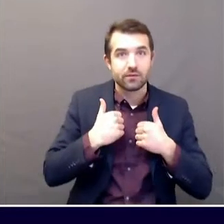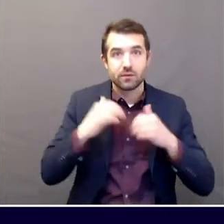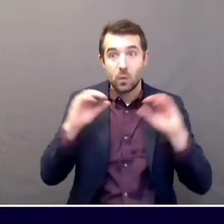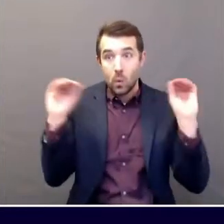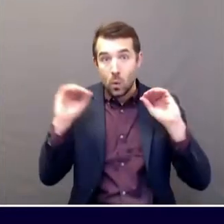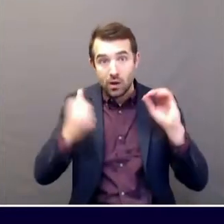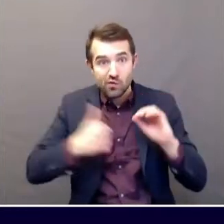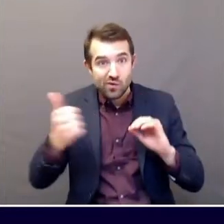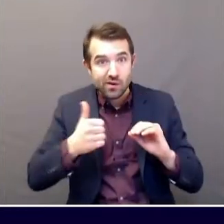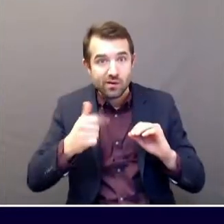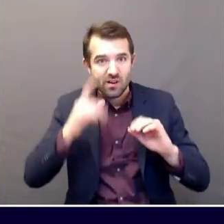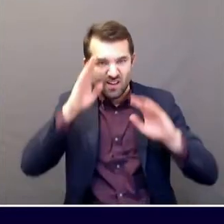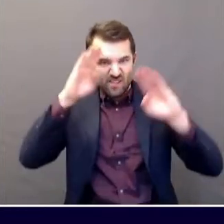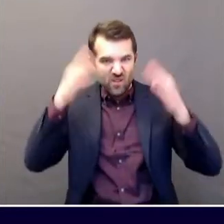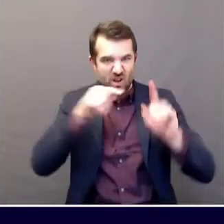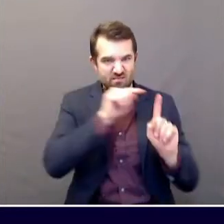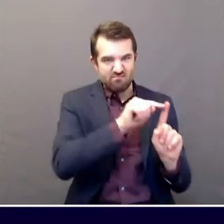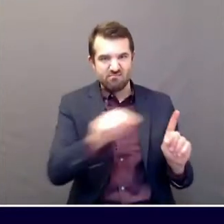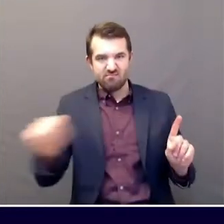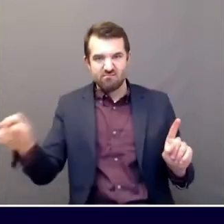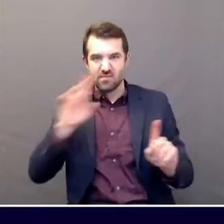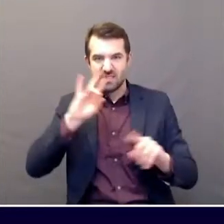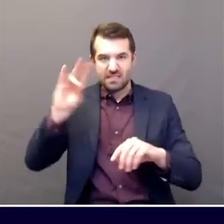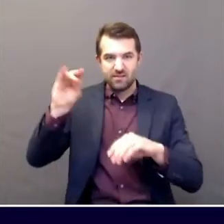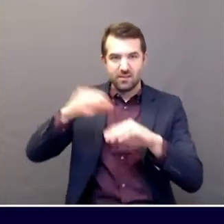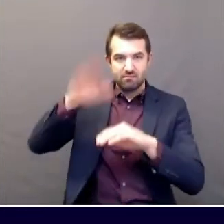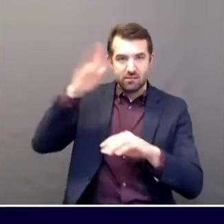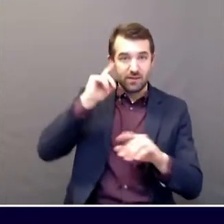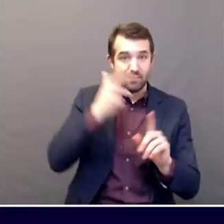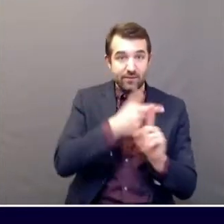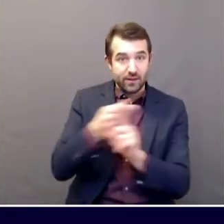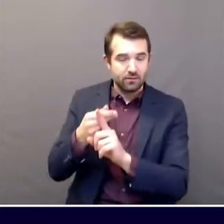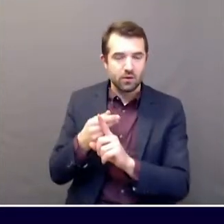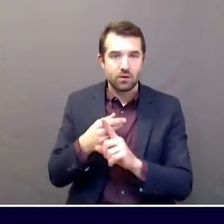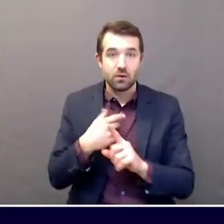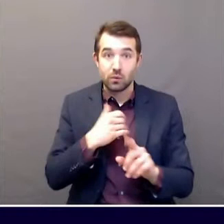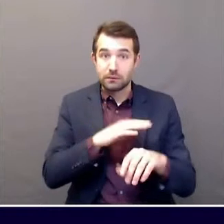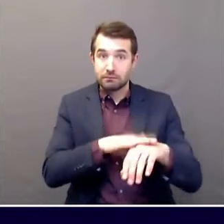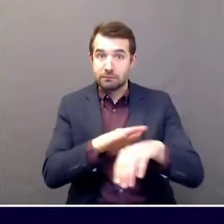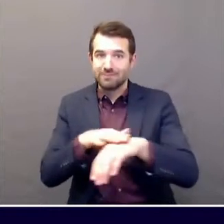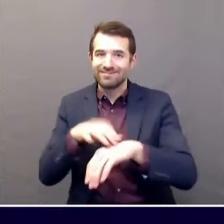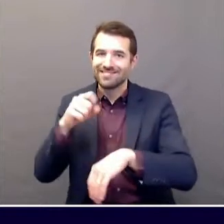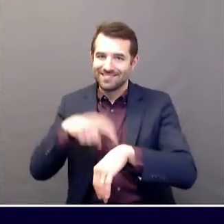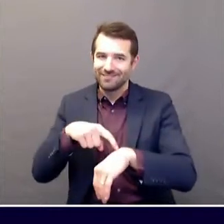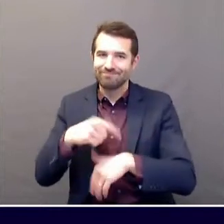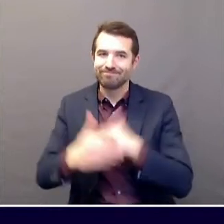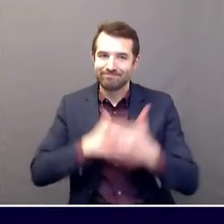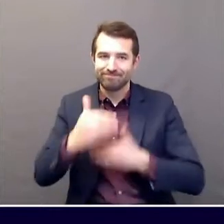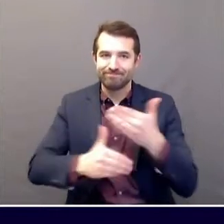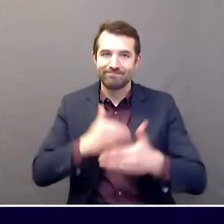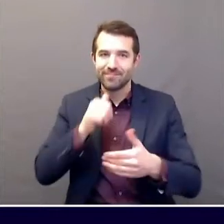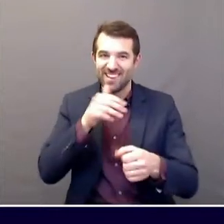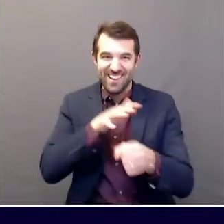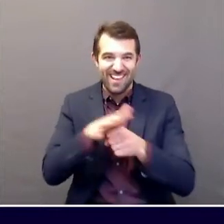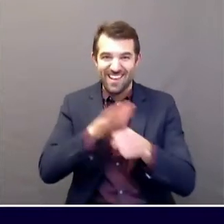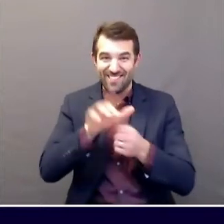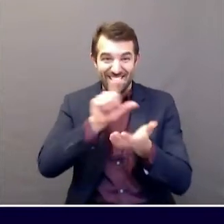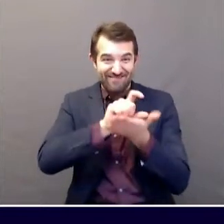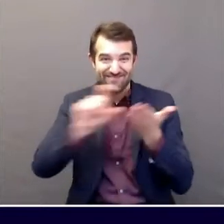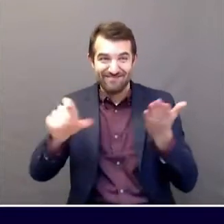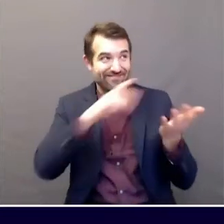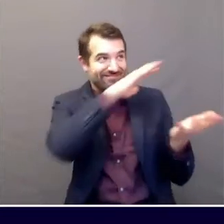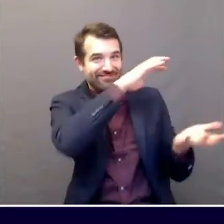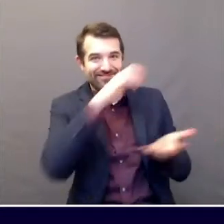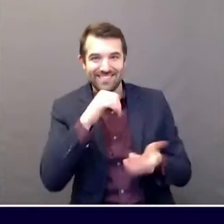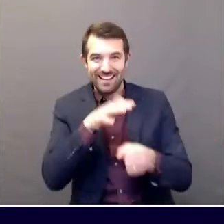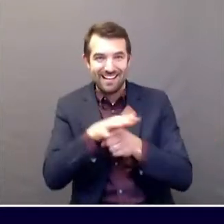well. It will take time though, and I will just say that, as Dr. Shah said, we don't have enough vaccine yet, even in the next month, to get